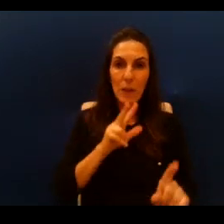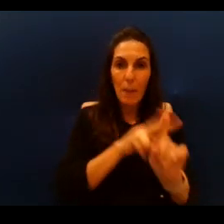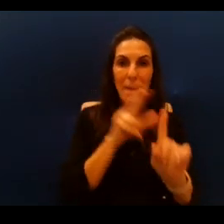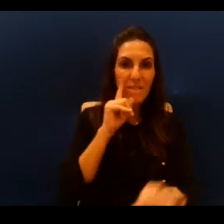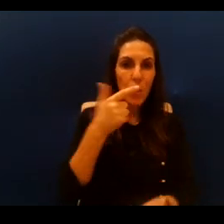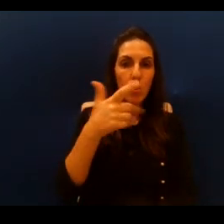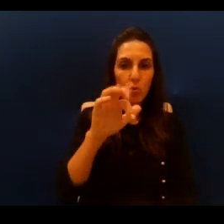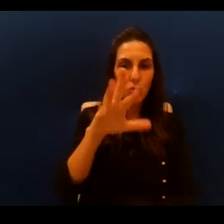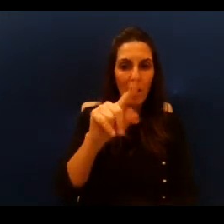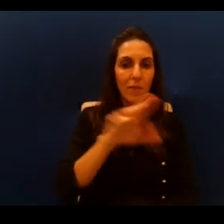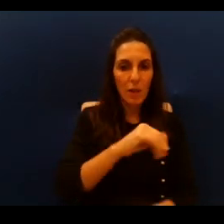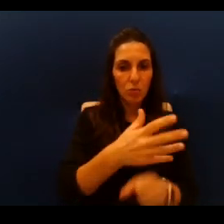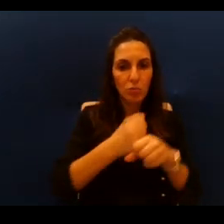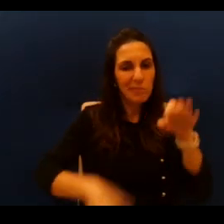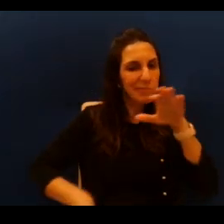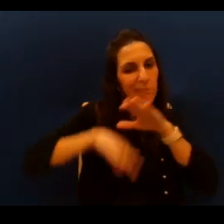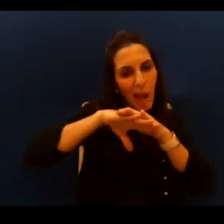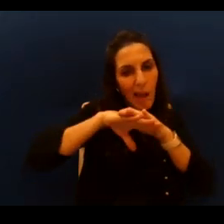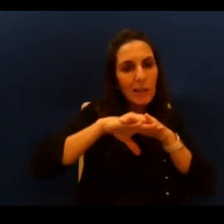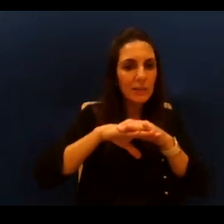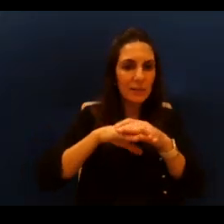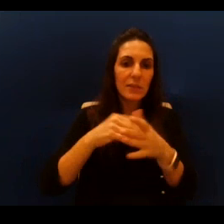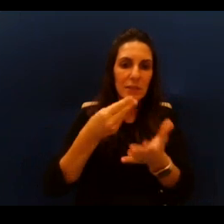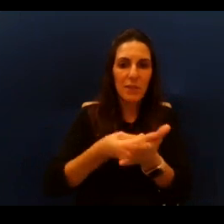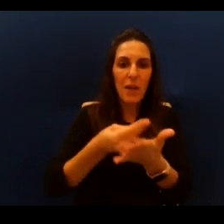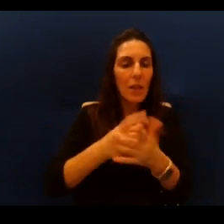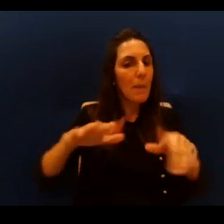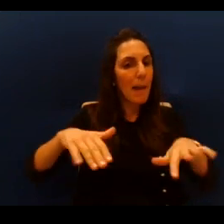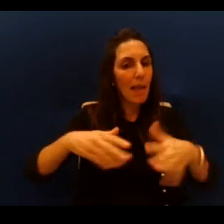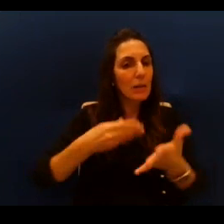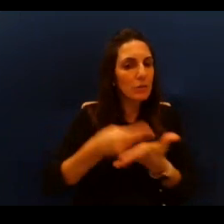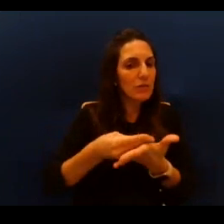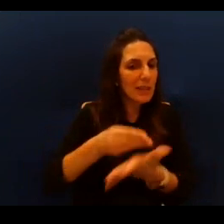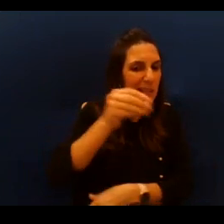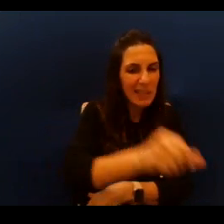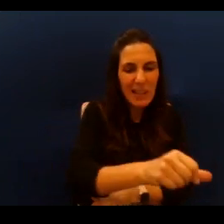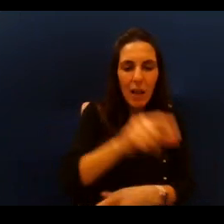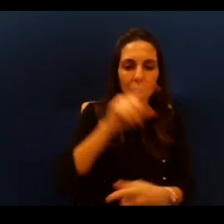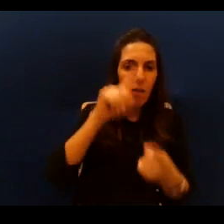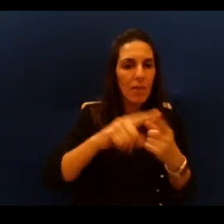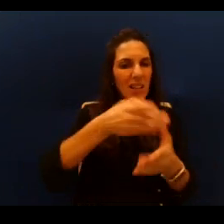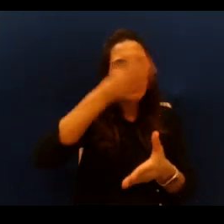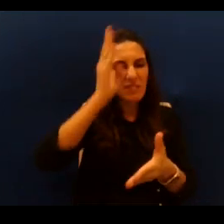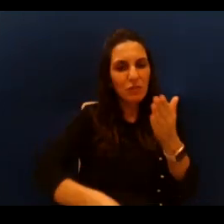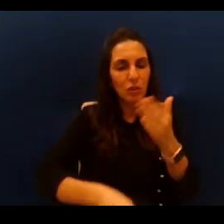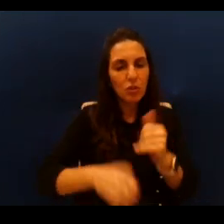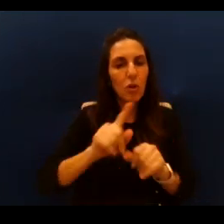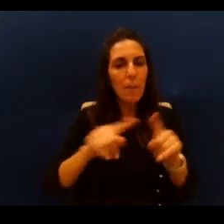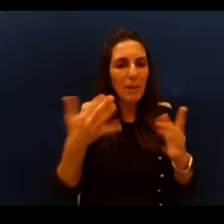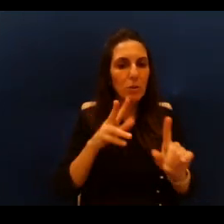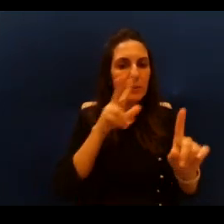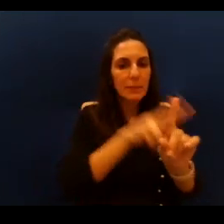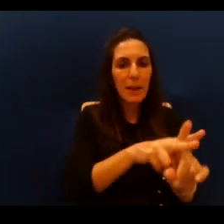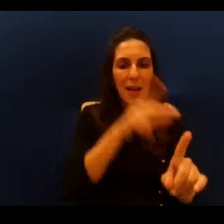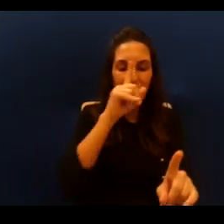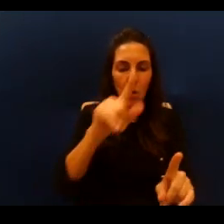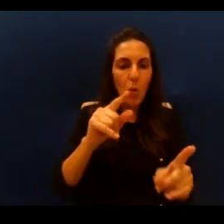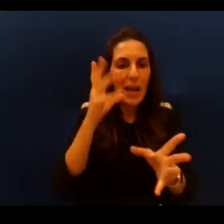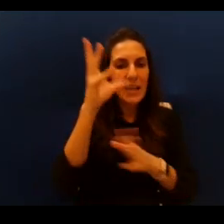the max grant funding. They have not received the funding yet until the project's complete, but they apply for exterior improvements, which